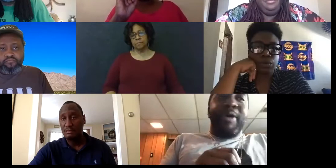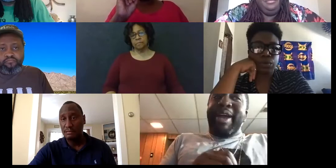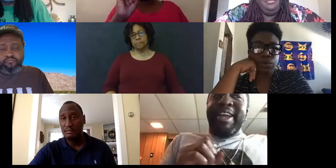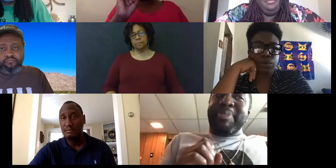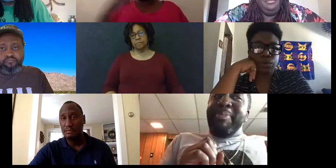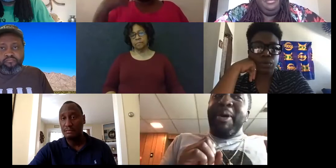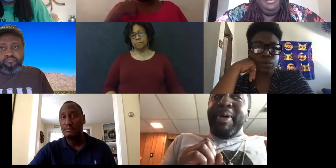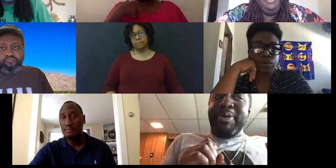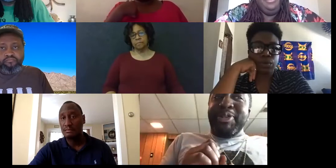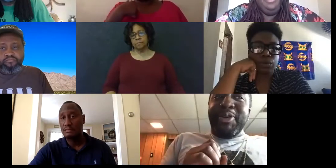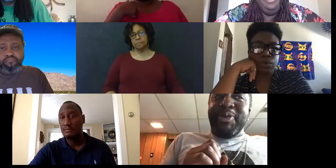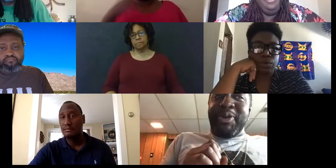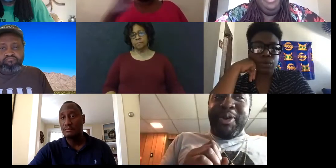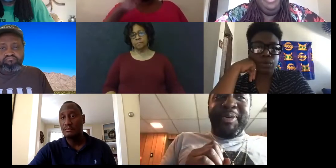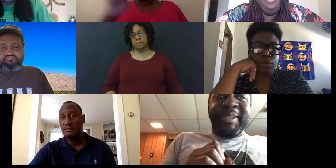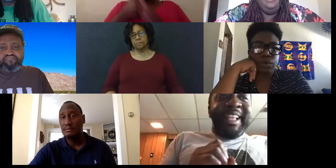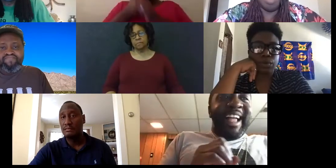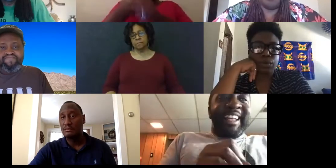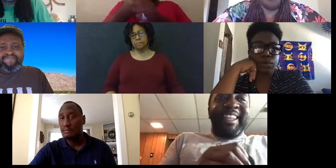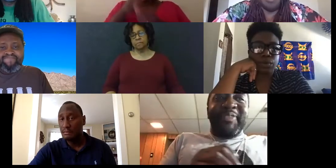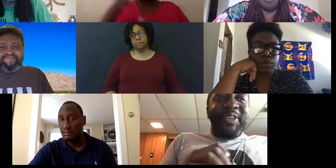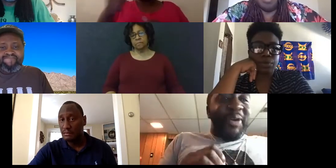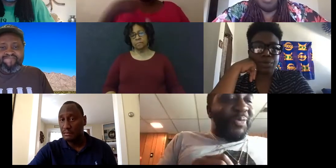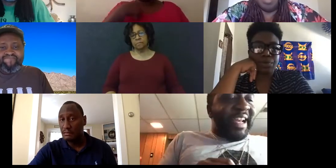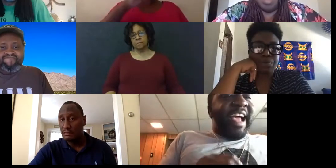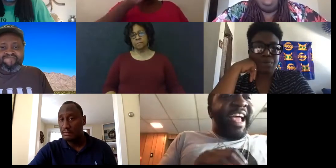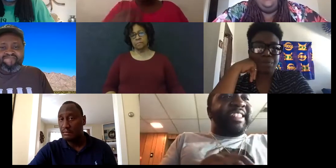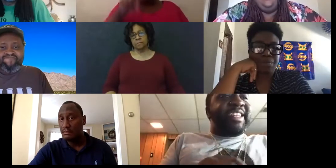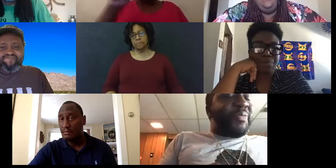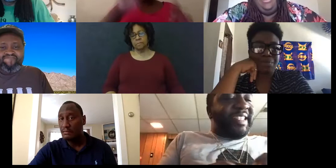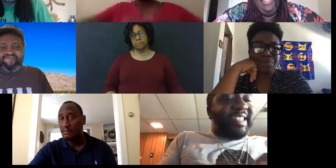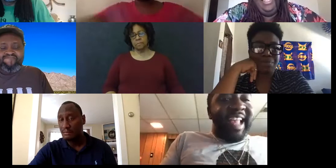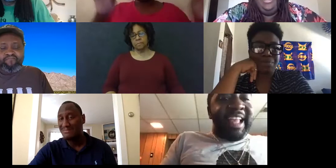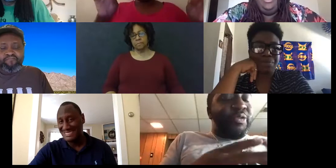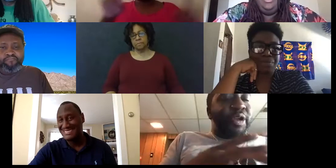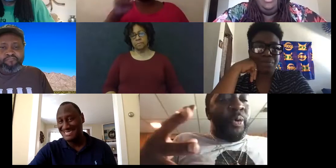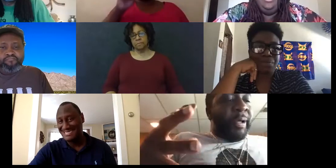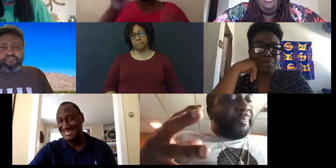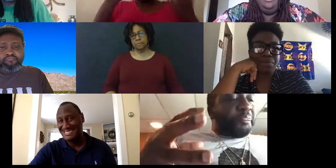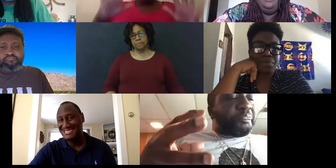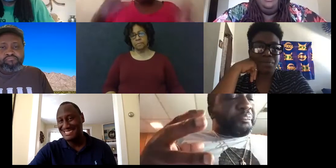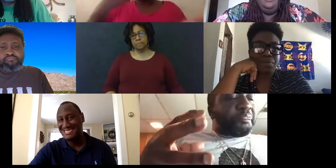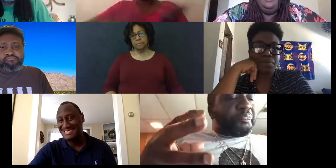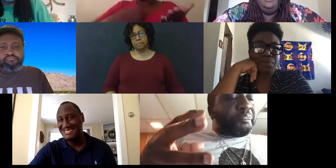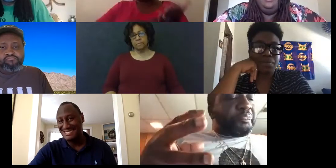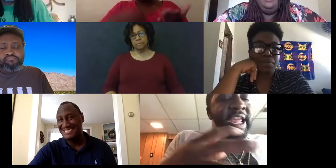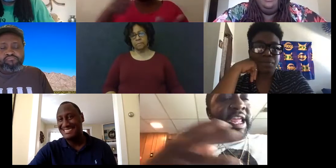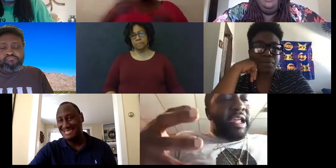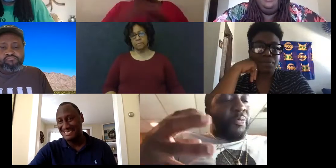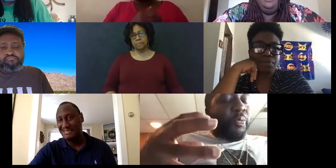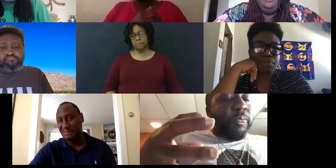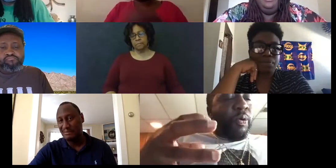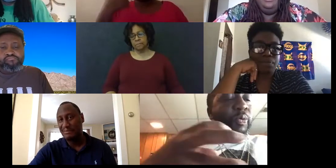I'm already up. I'm up on you, girl. I love you already. And she's already said, you know,